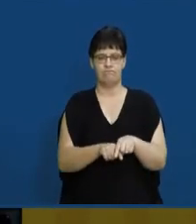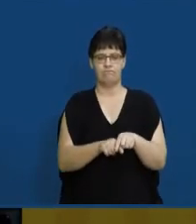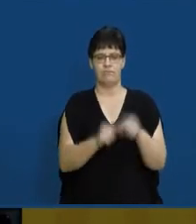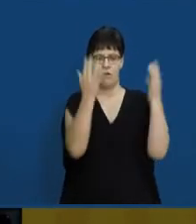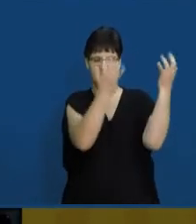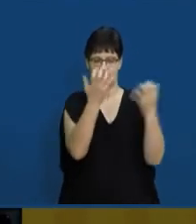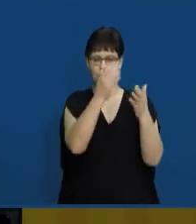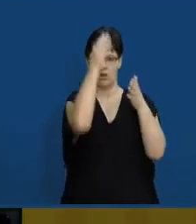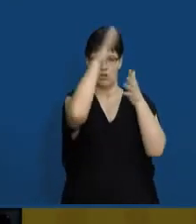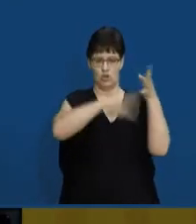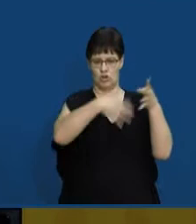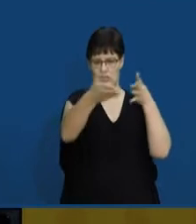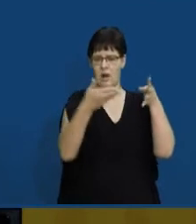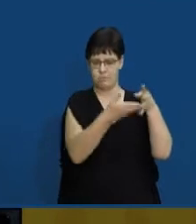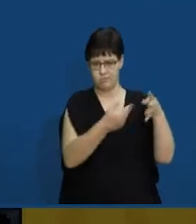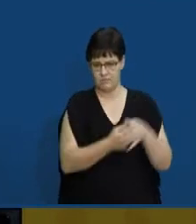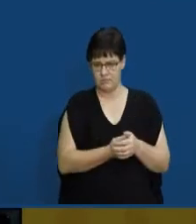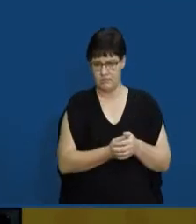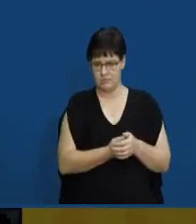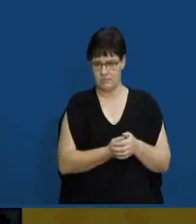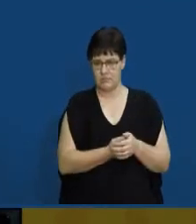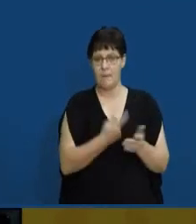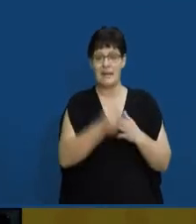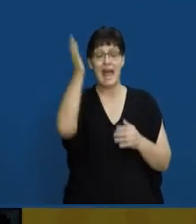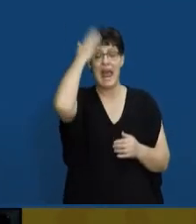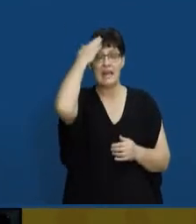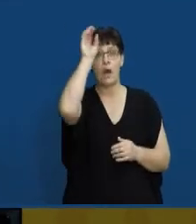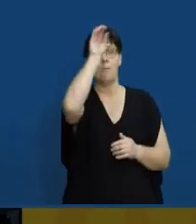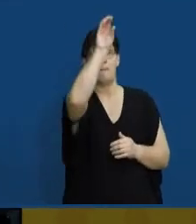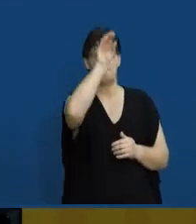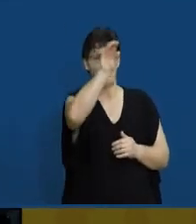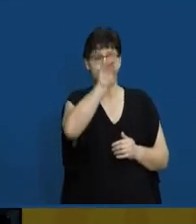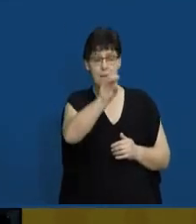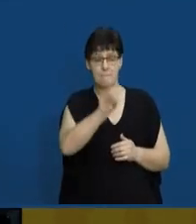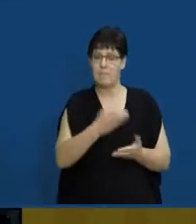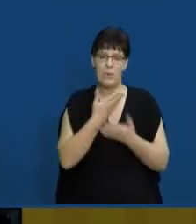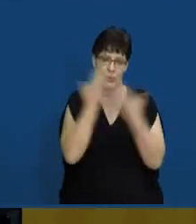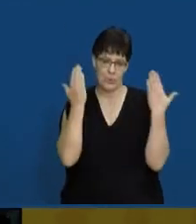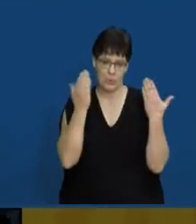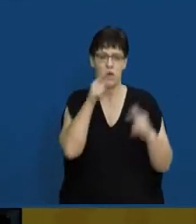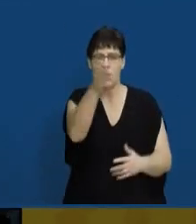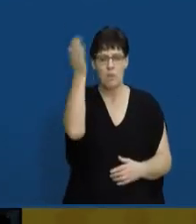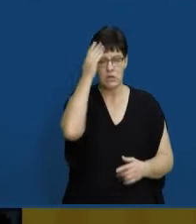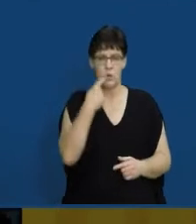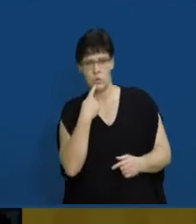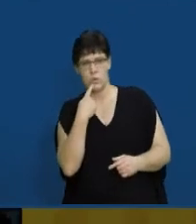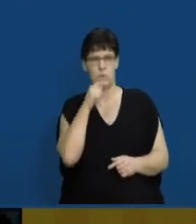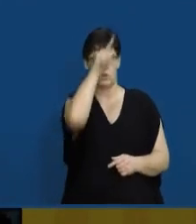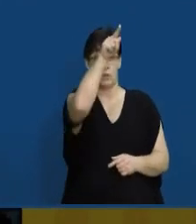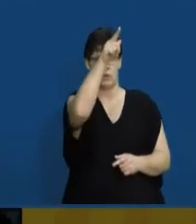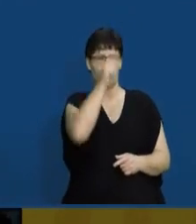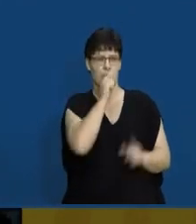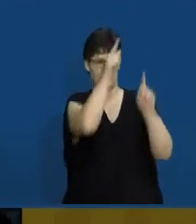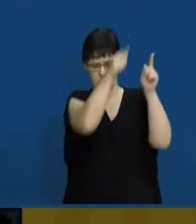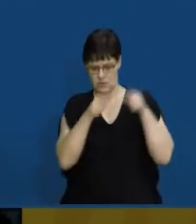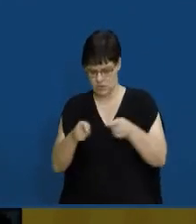but on the formula sheet, there are no headings. You need to know which financial indicator